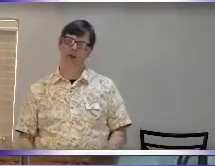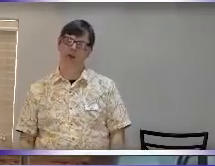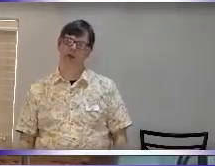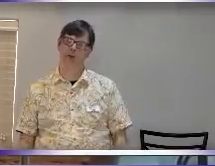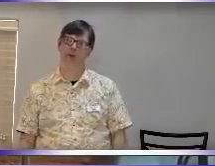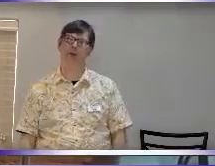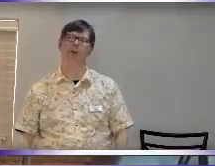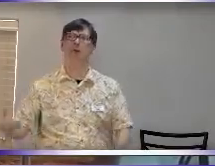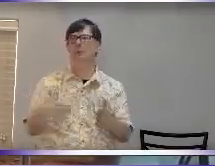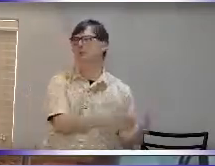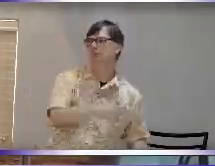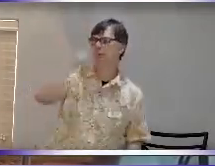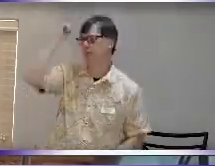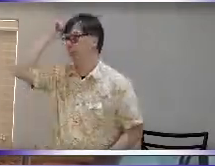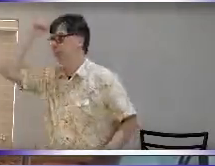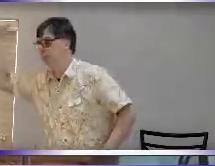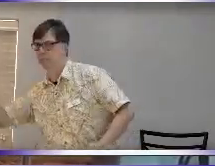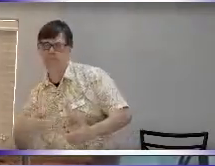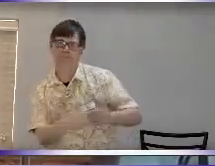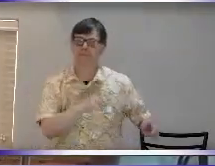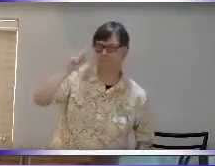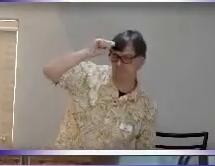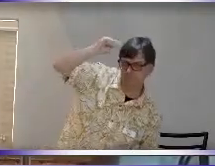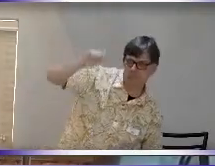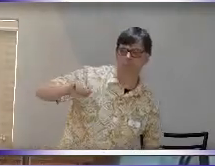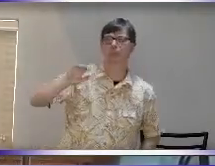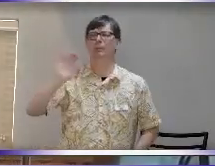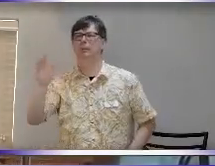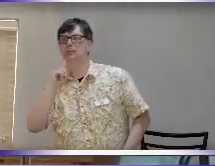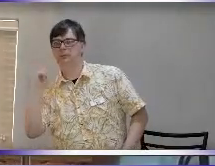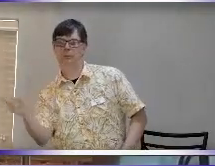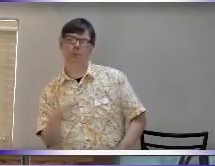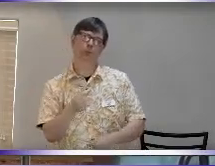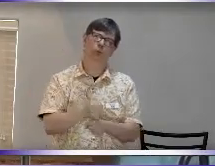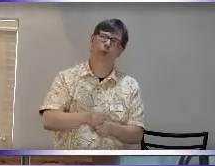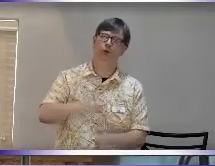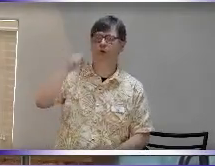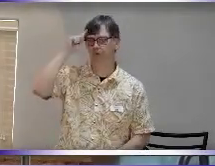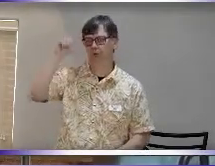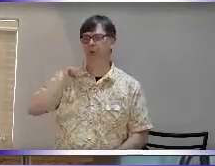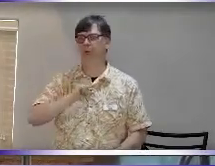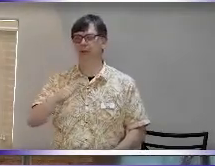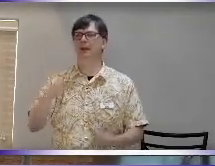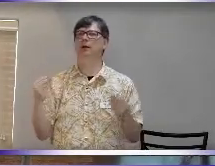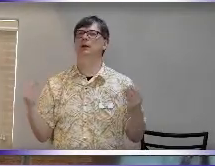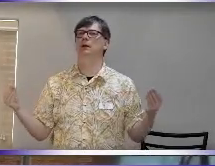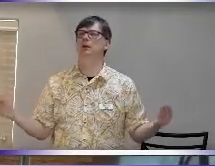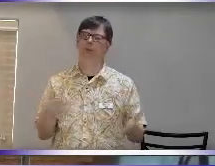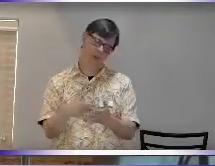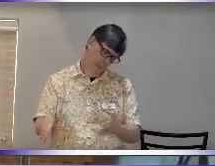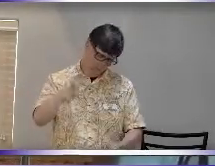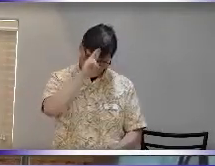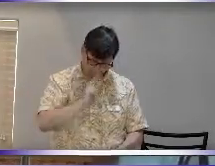So as we move ahead, we can move forward, and the one that works for me a lot, of course, meditation, visioning, journaling,